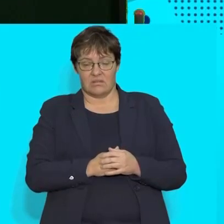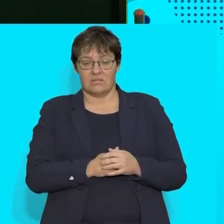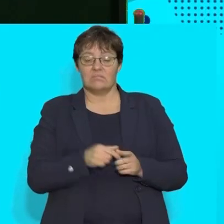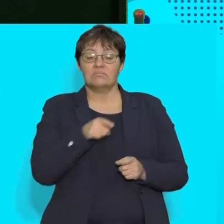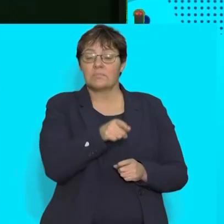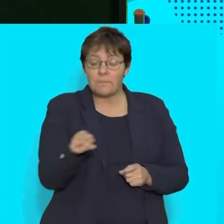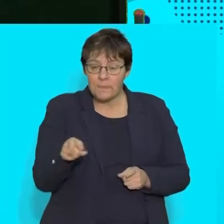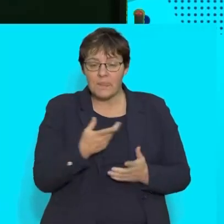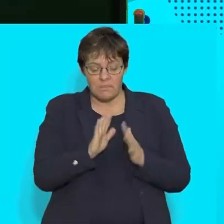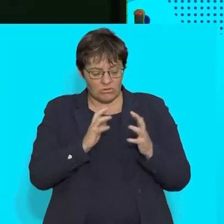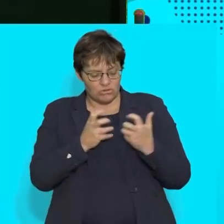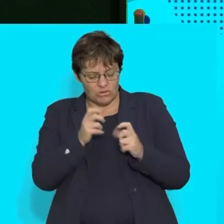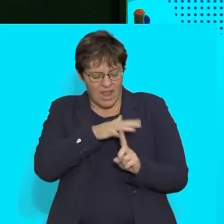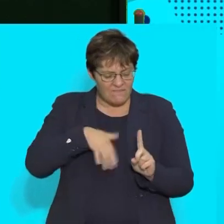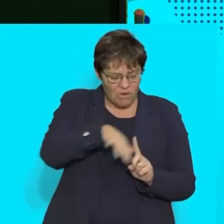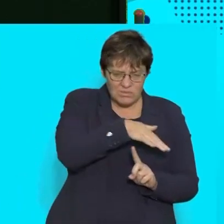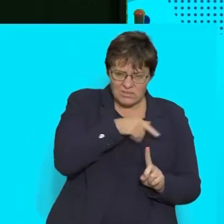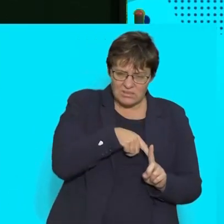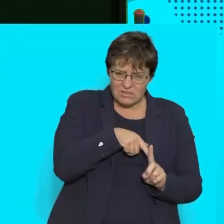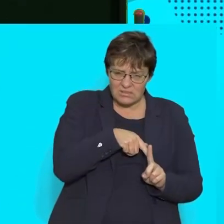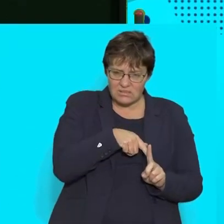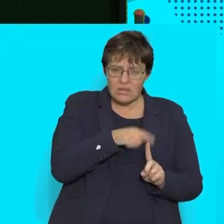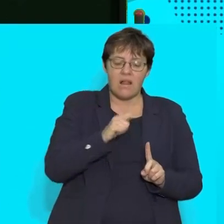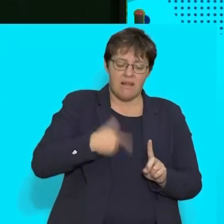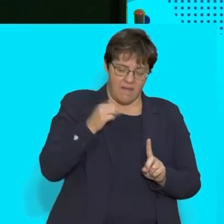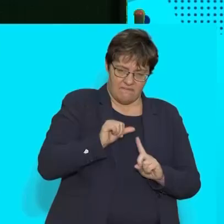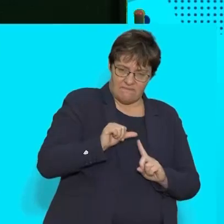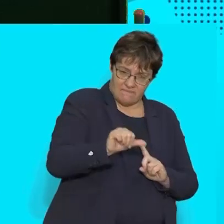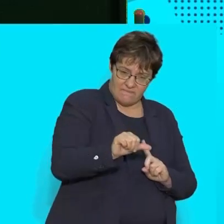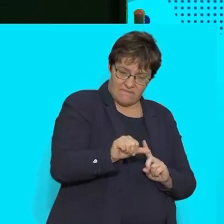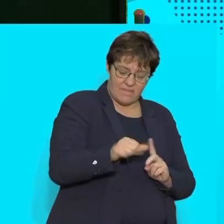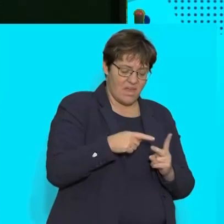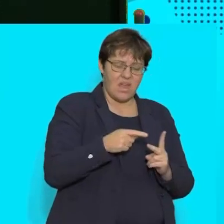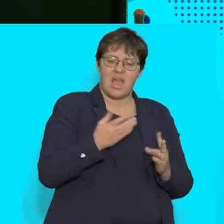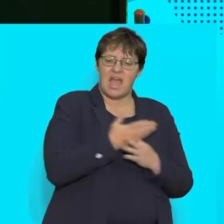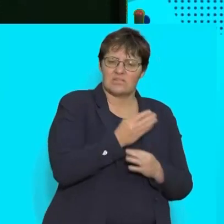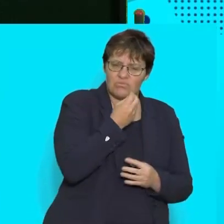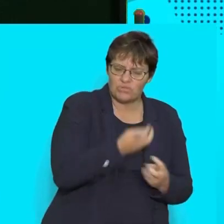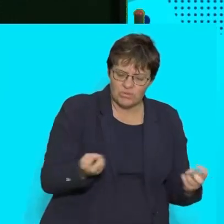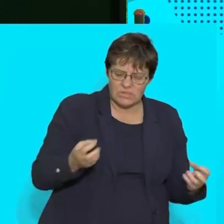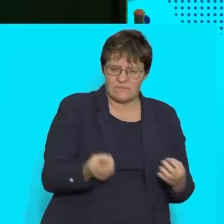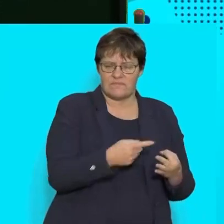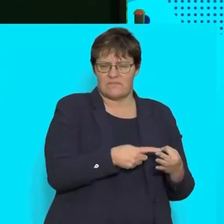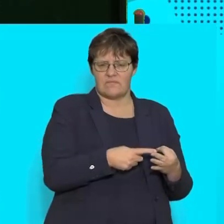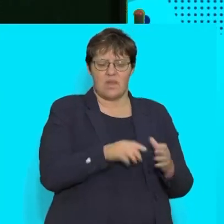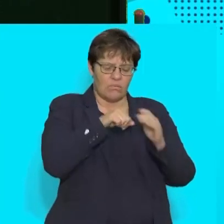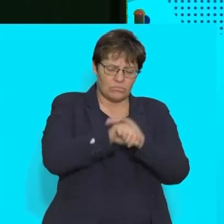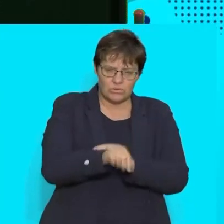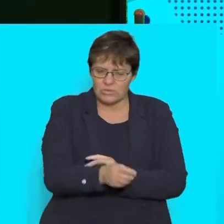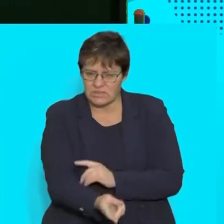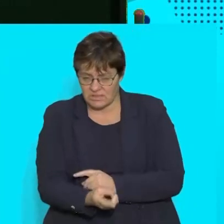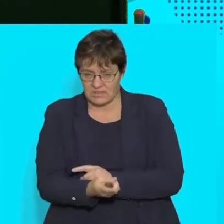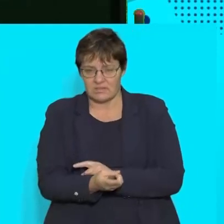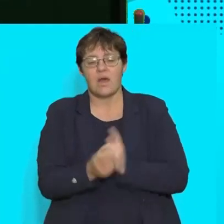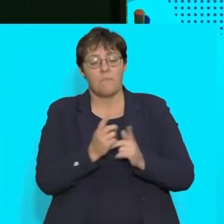that are better suited to the environment, surviving, accessing resources, reproducing,